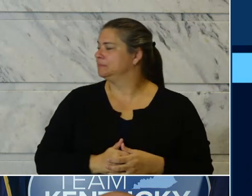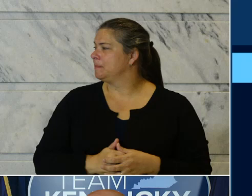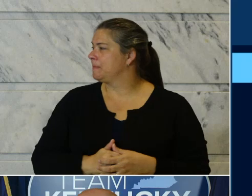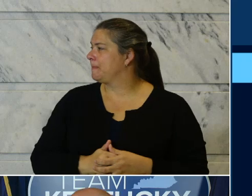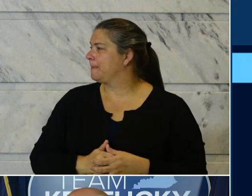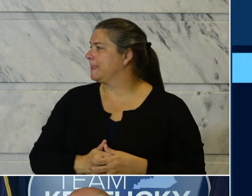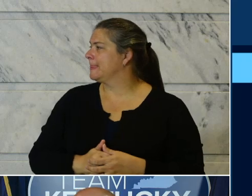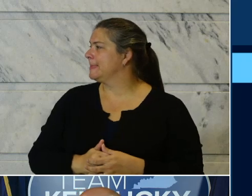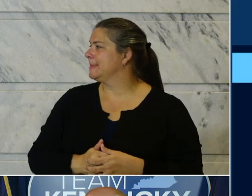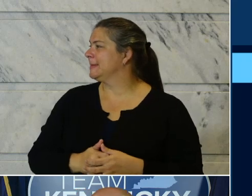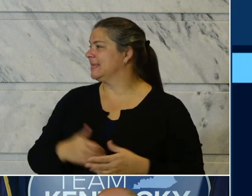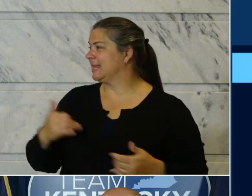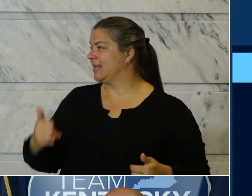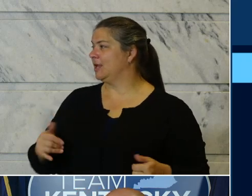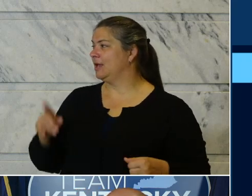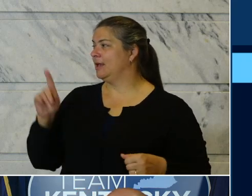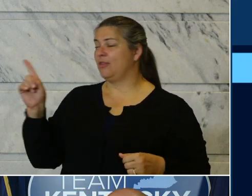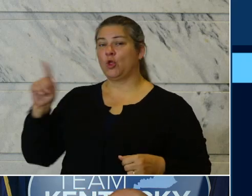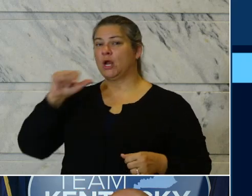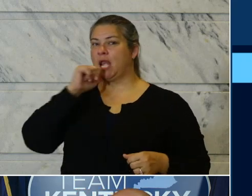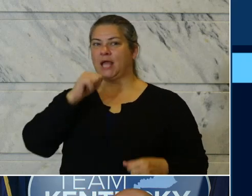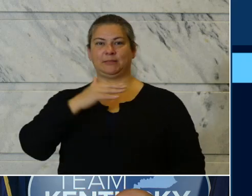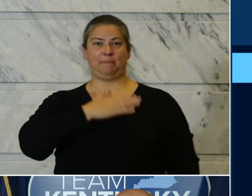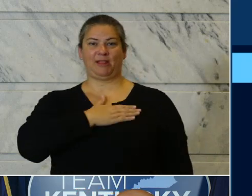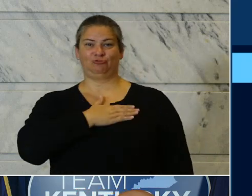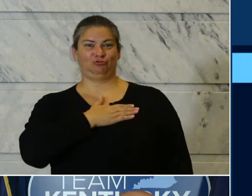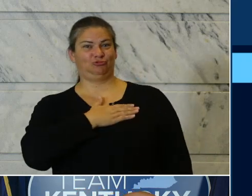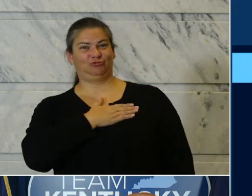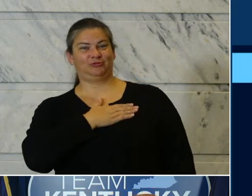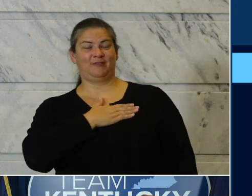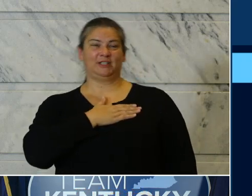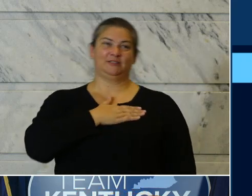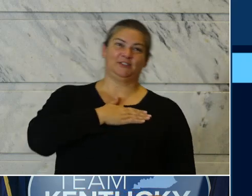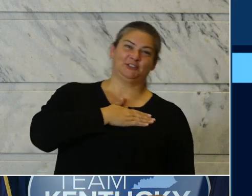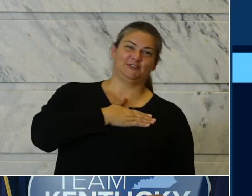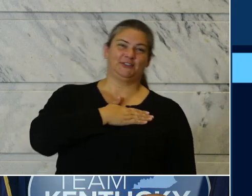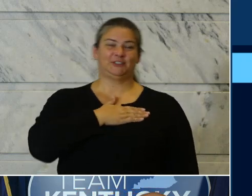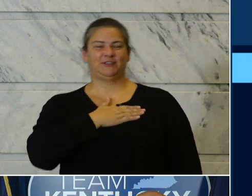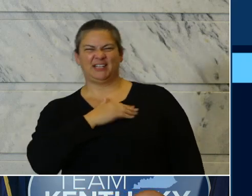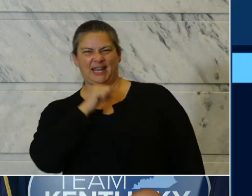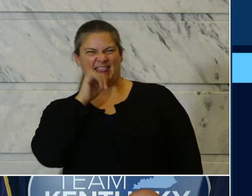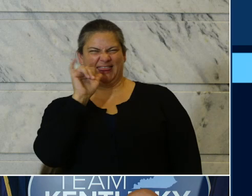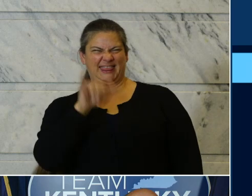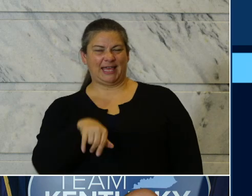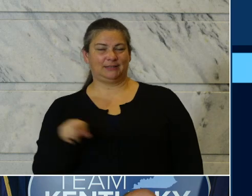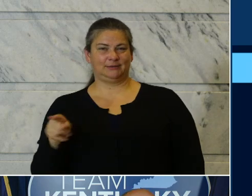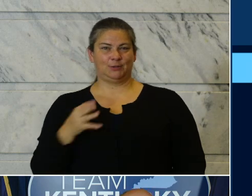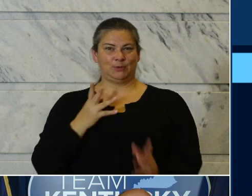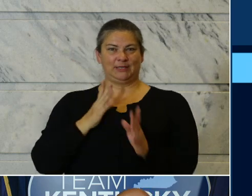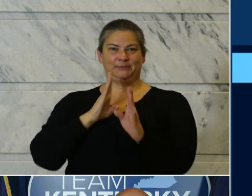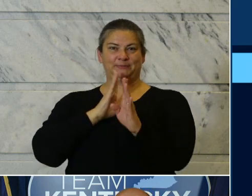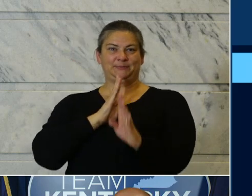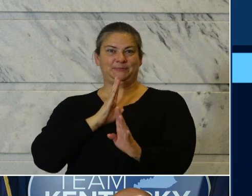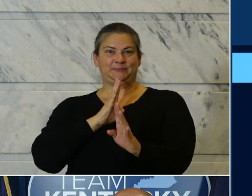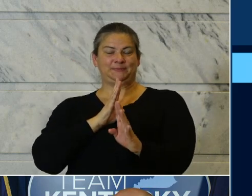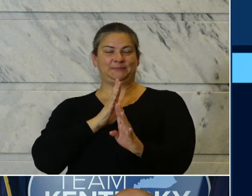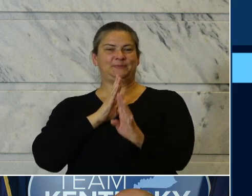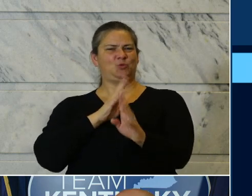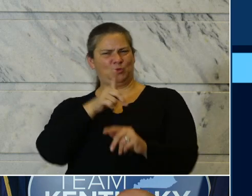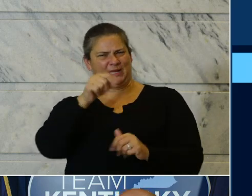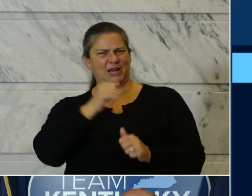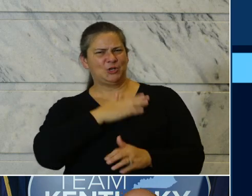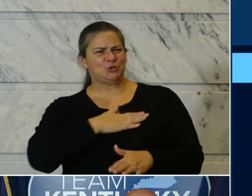So they are not taking the Pledge of Allegiance here. They are waving at the people inside or on the porch. You can still enjoy these children in